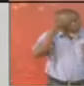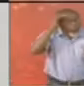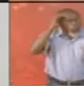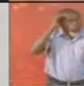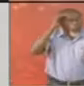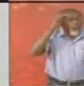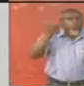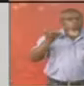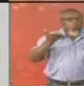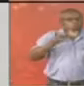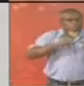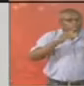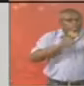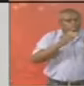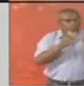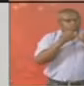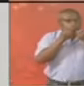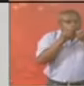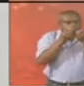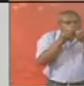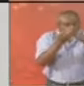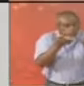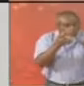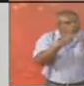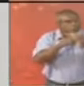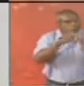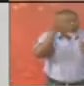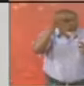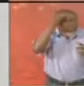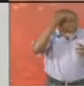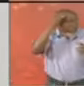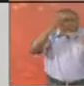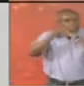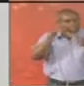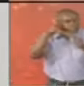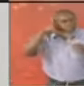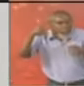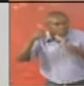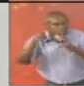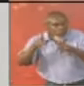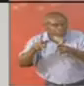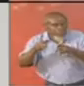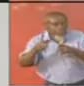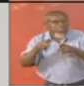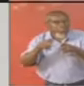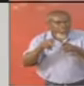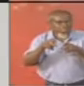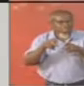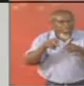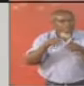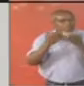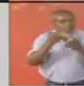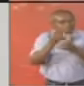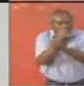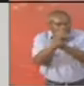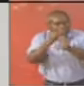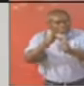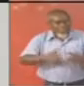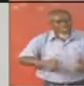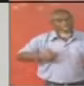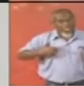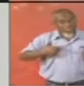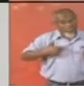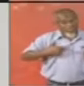infect an older relative at home who may have the comorbidities, the hypertension or diabetes, and then end up hospitalized or